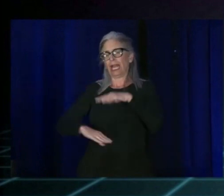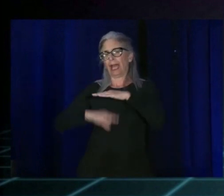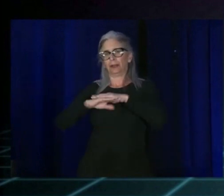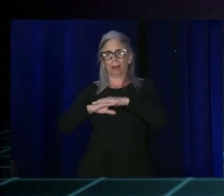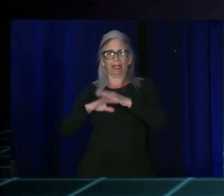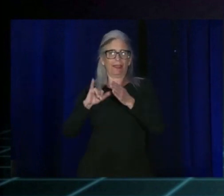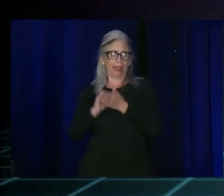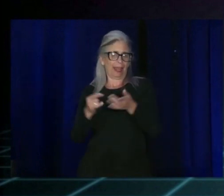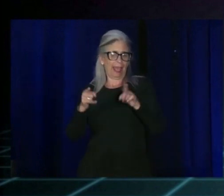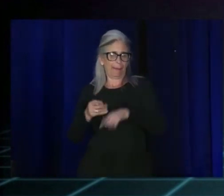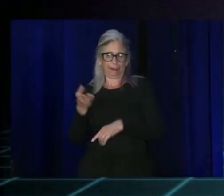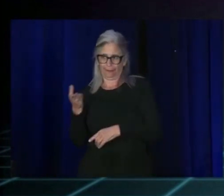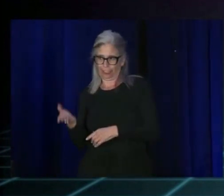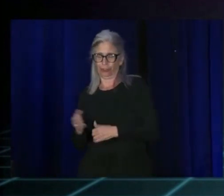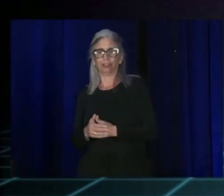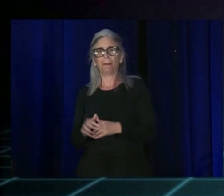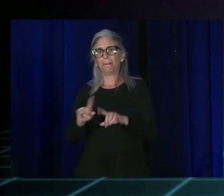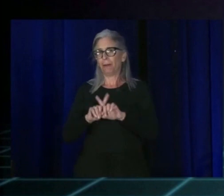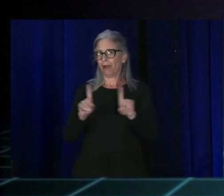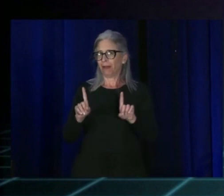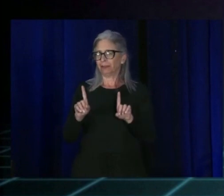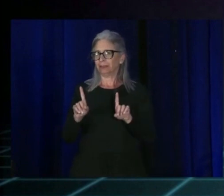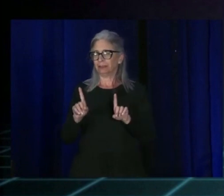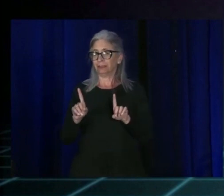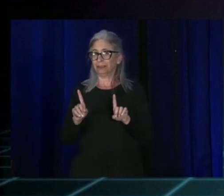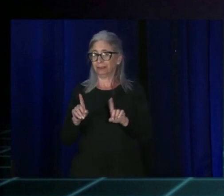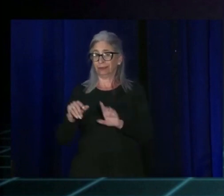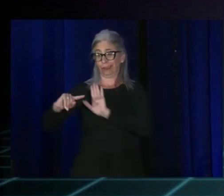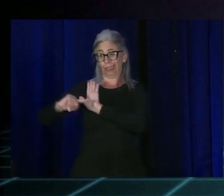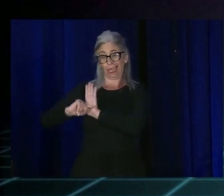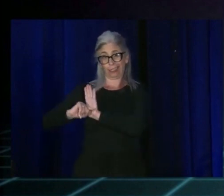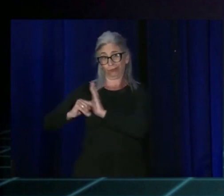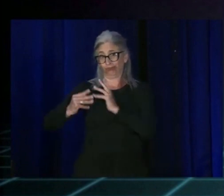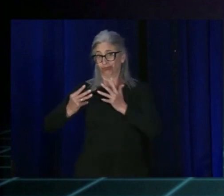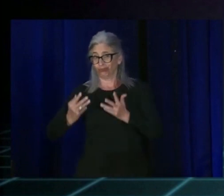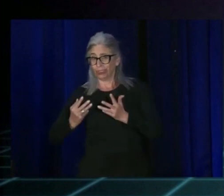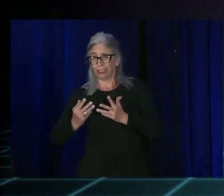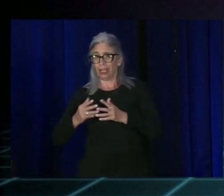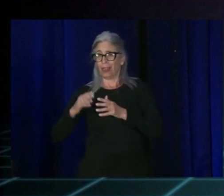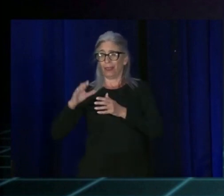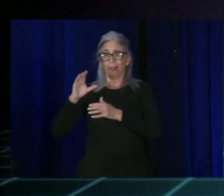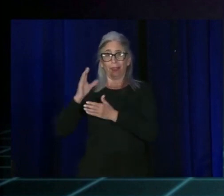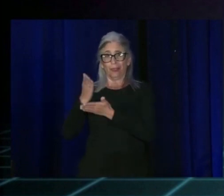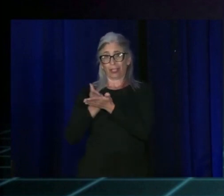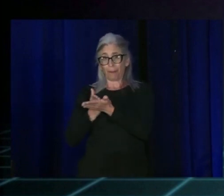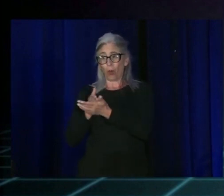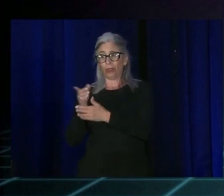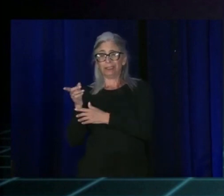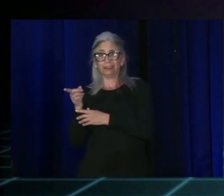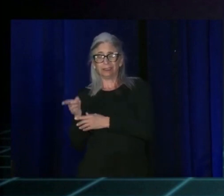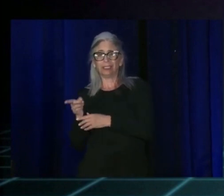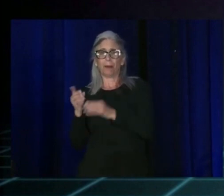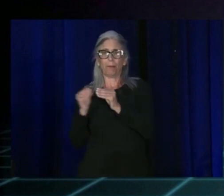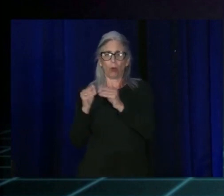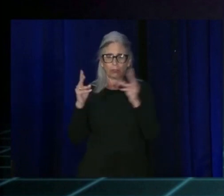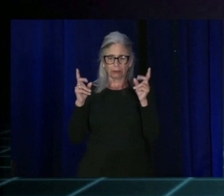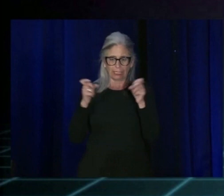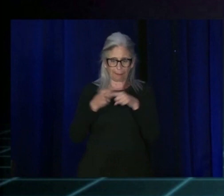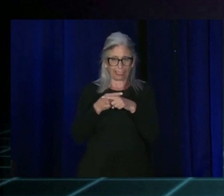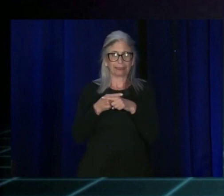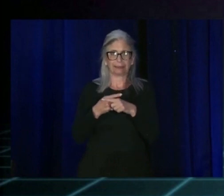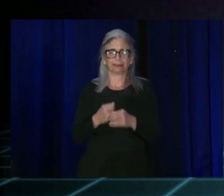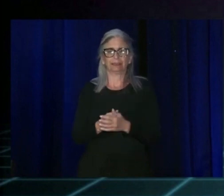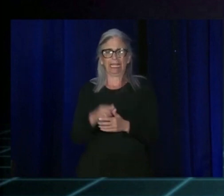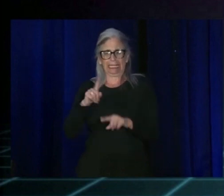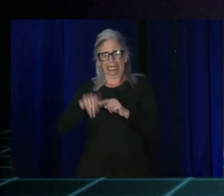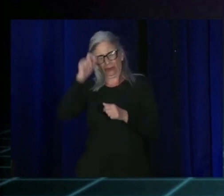there. But the disadvantage is that the components are more complex. I can't remember